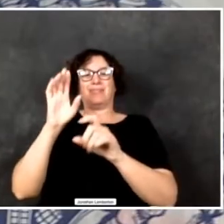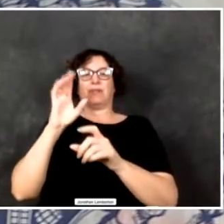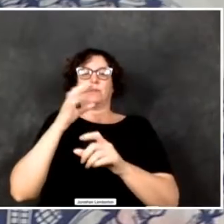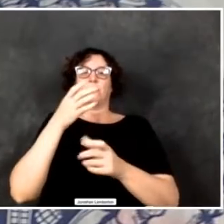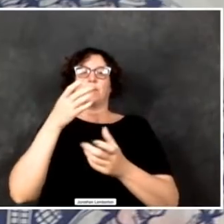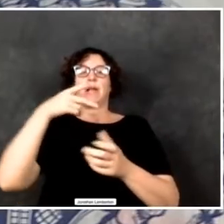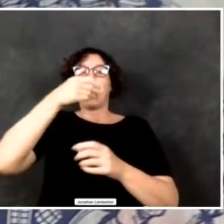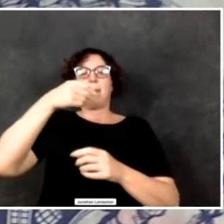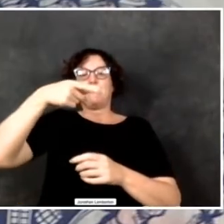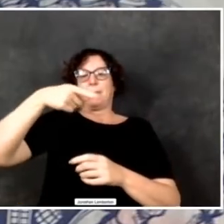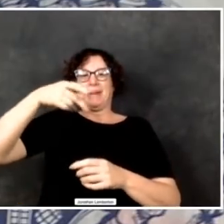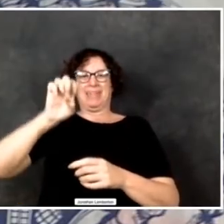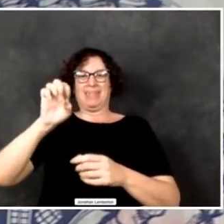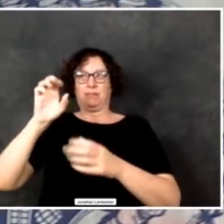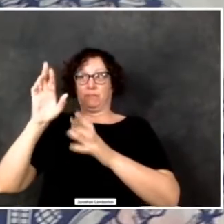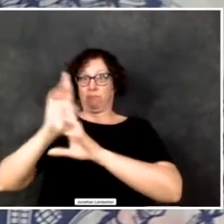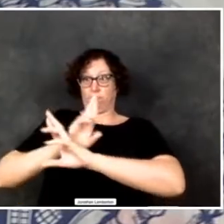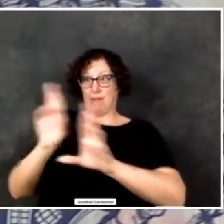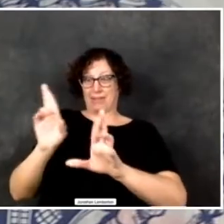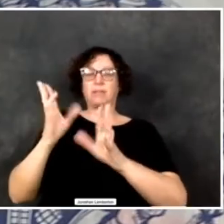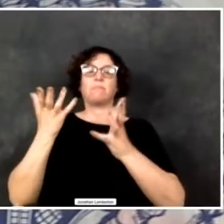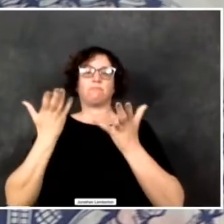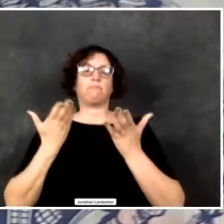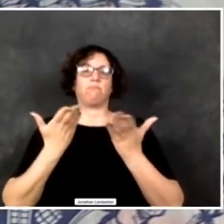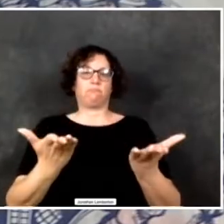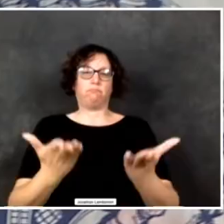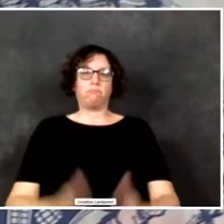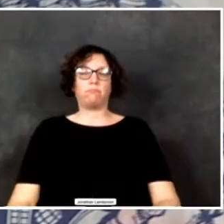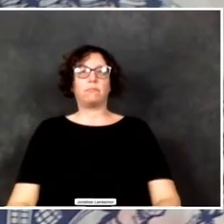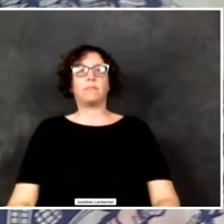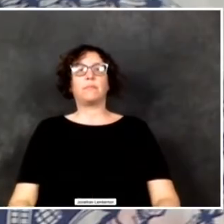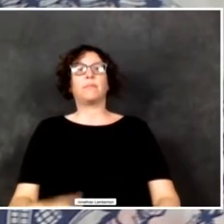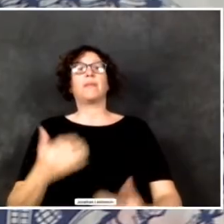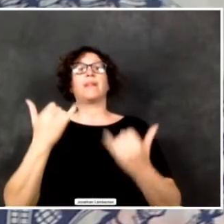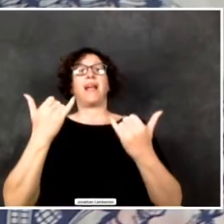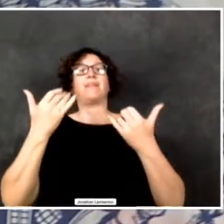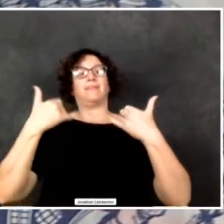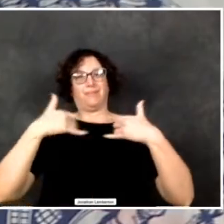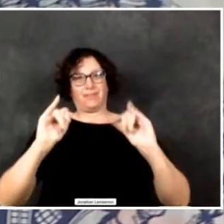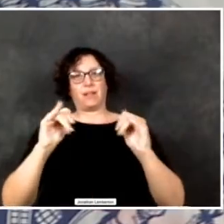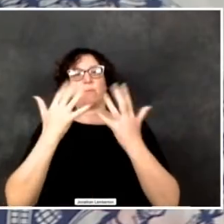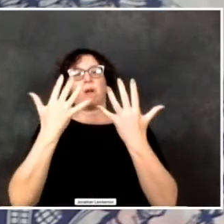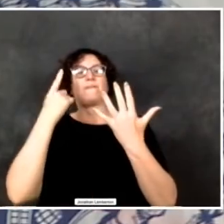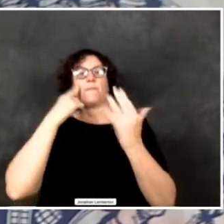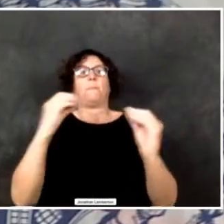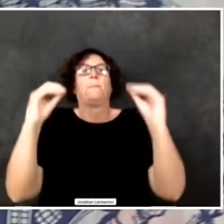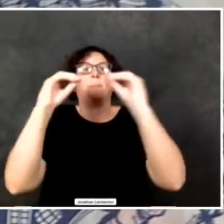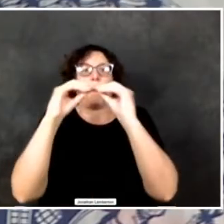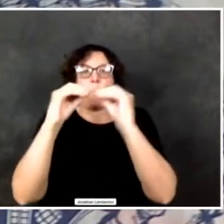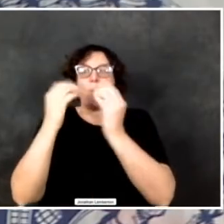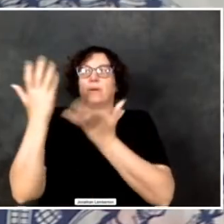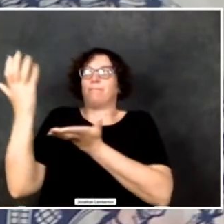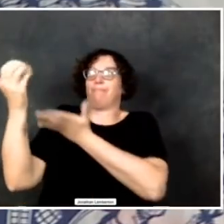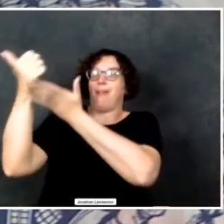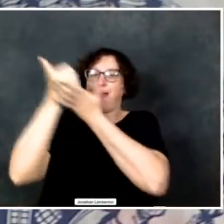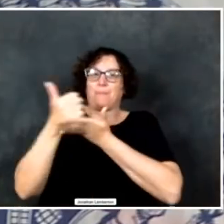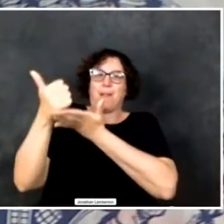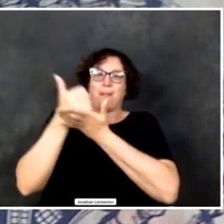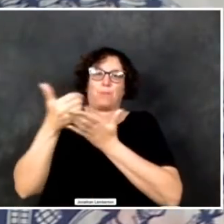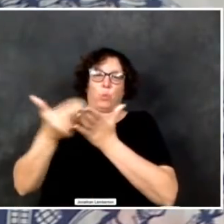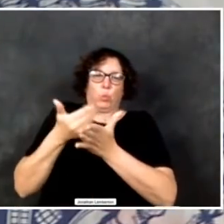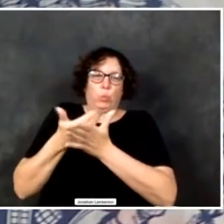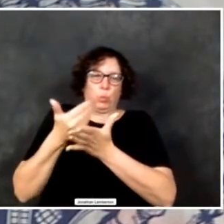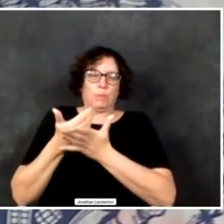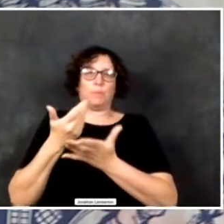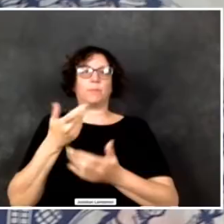start. And again, right now we're going to need more to be able to guarantee that. But this will be a day-to-day thing. We'll keep updating